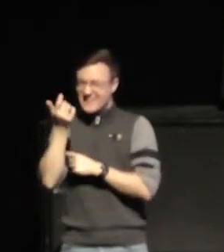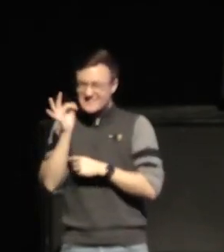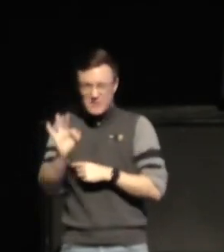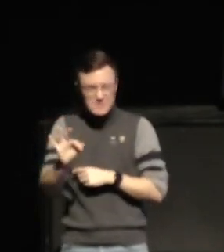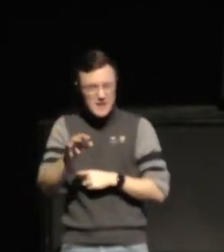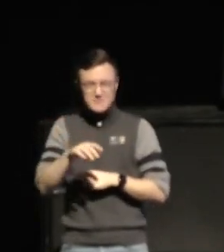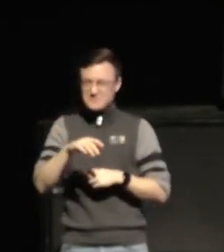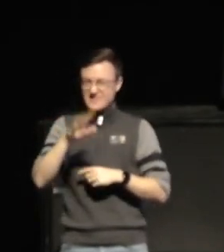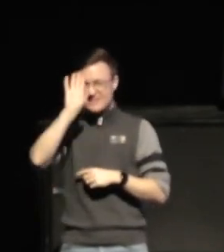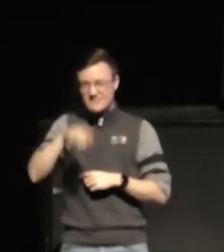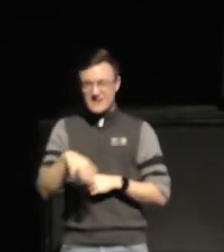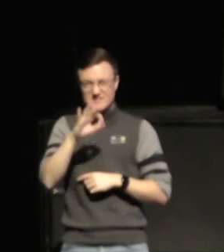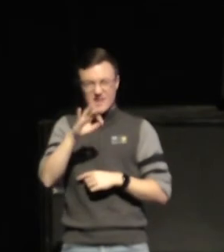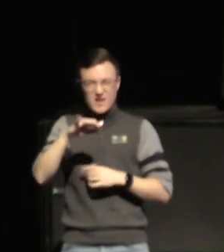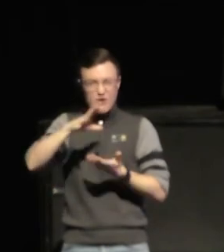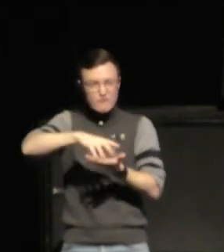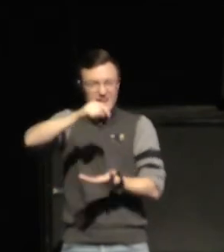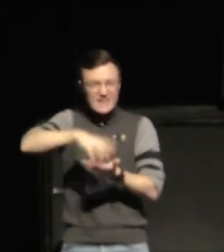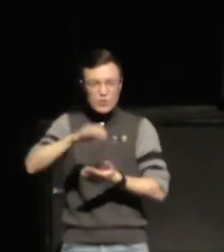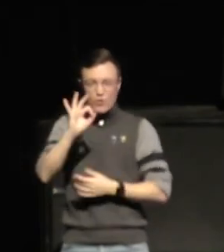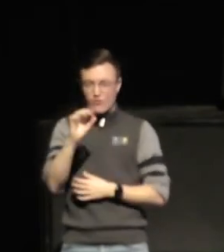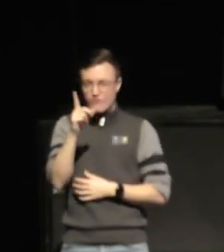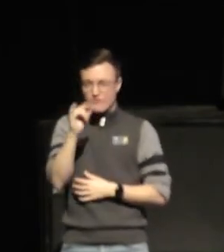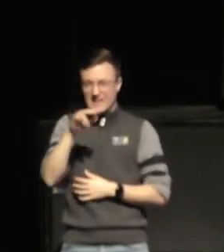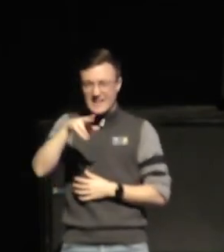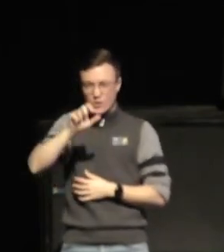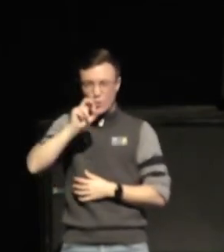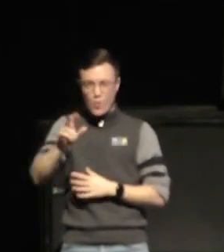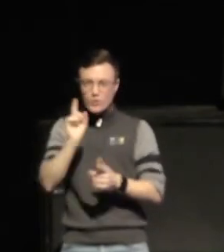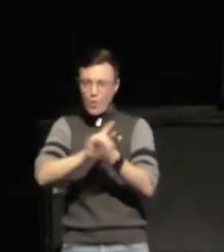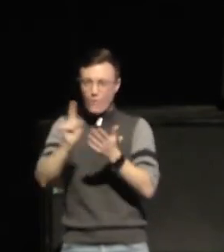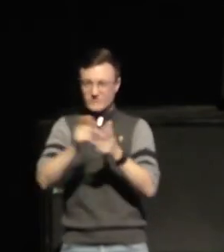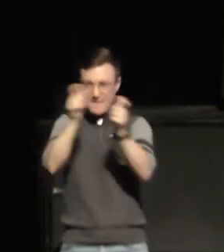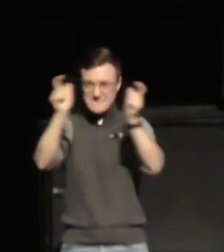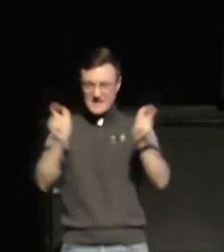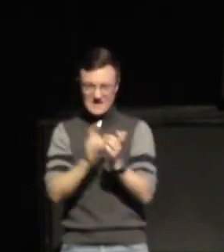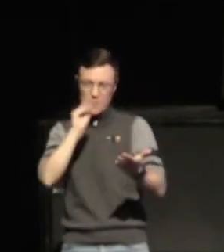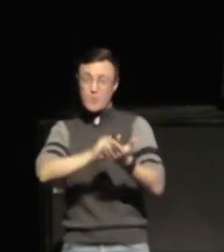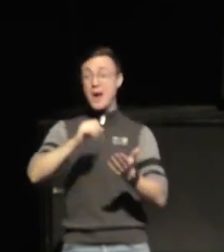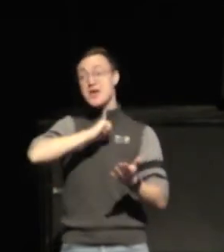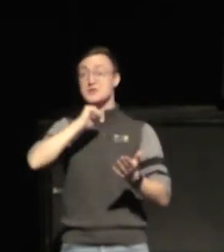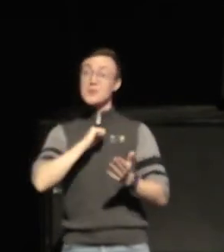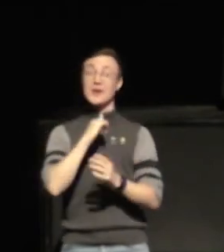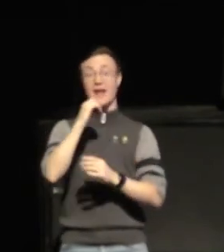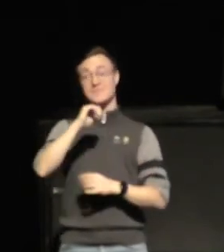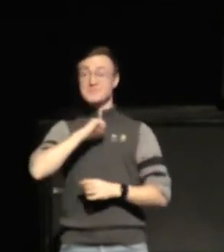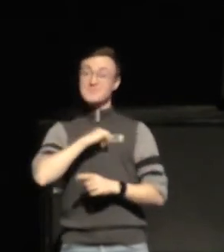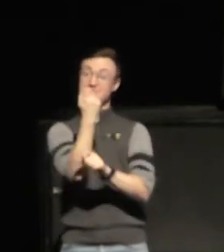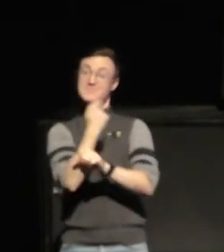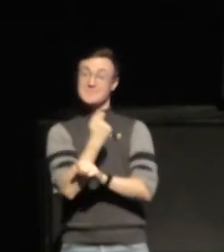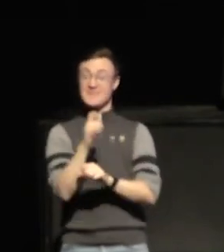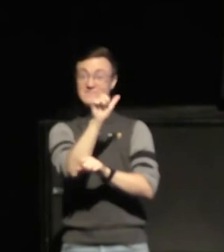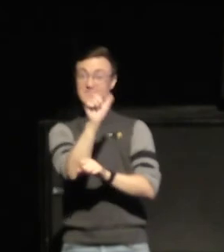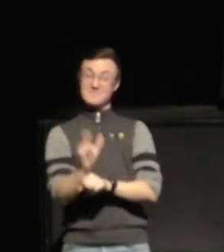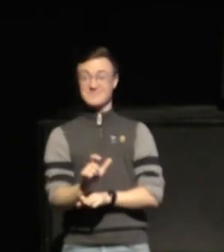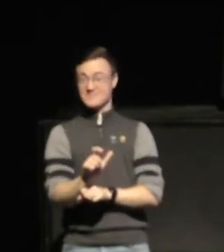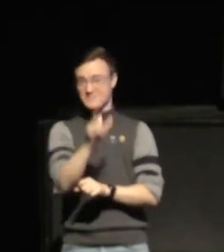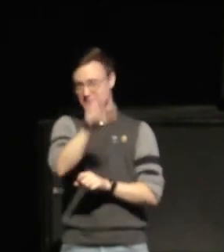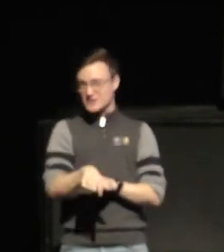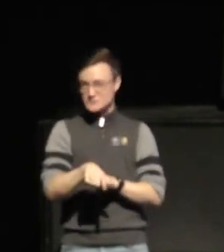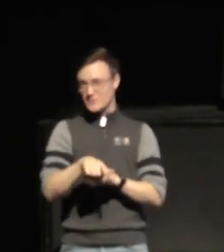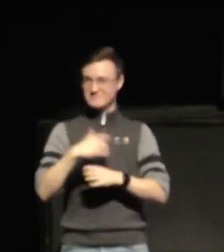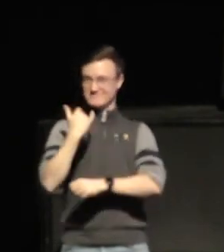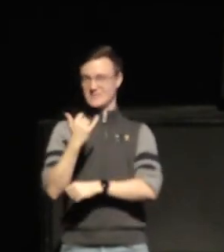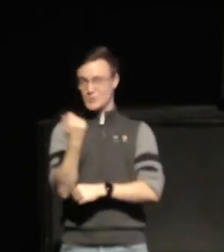children, like the Frosty's tiger and Happy Meal, all forbidden. So it's like a radical shift. And I think we also need, I mean, besides the